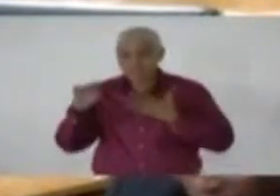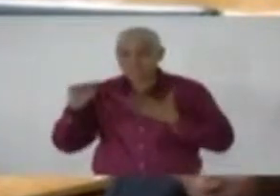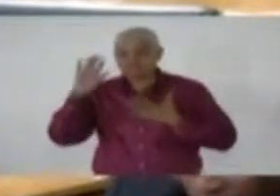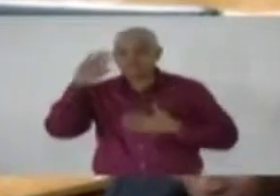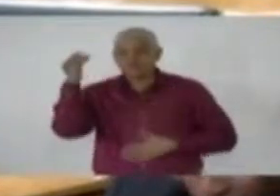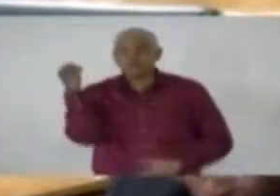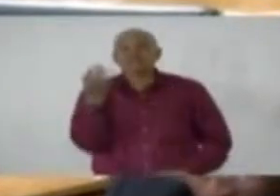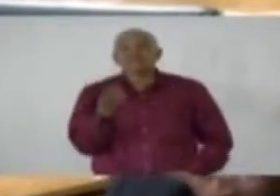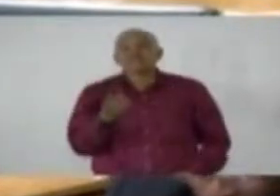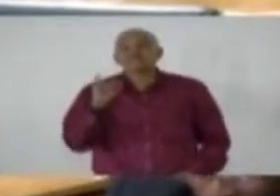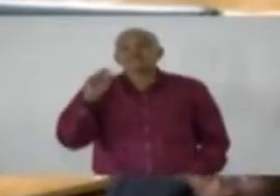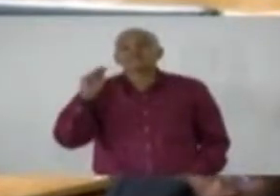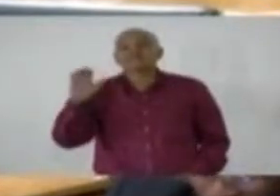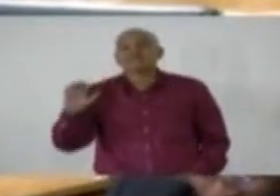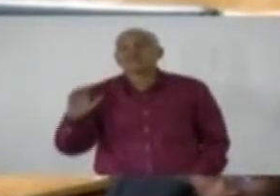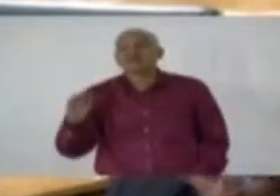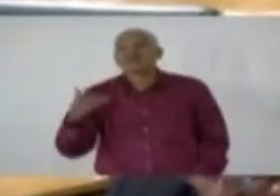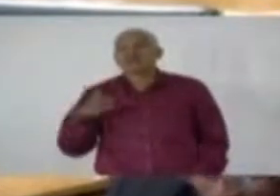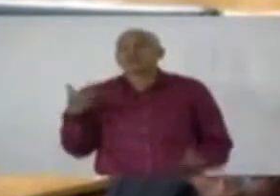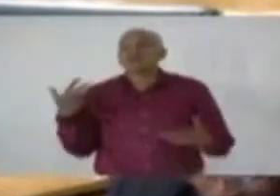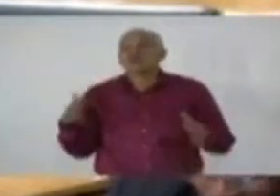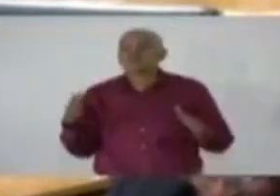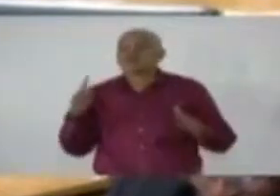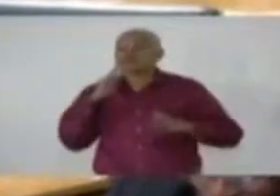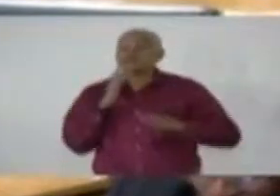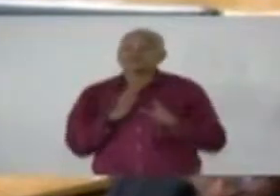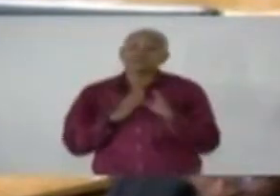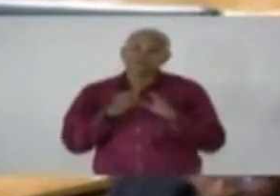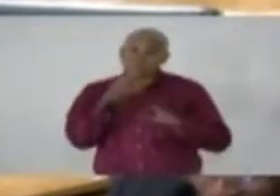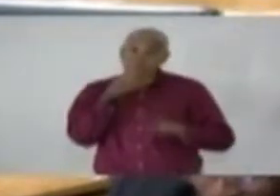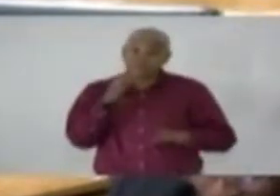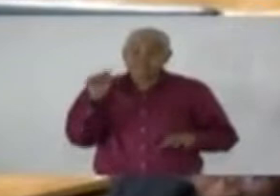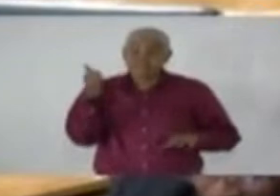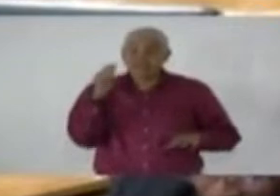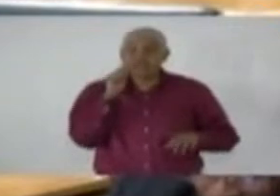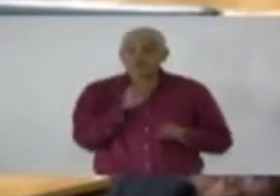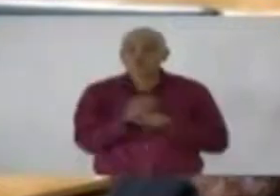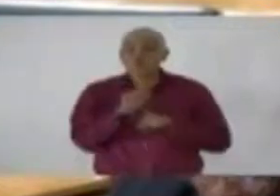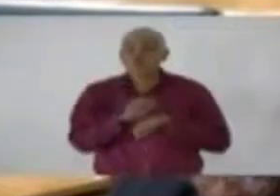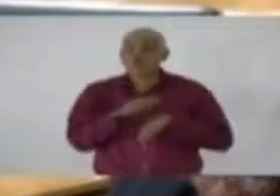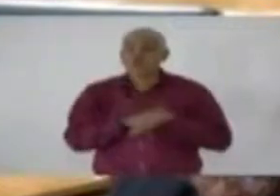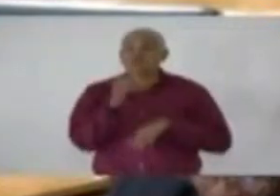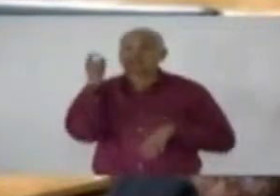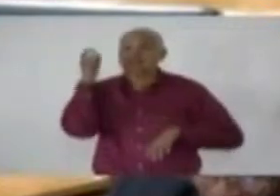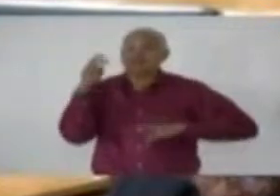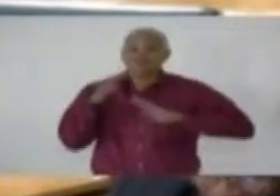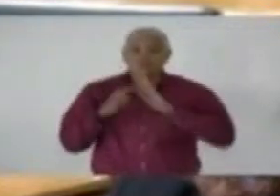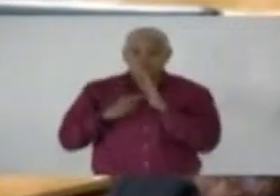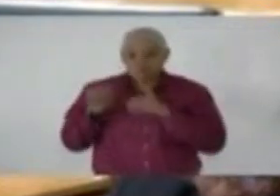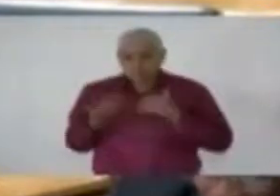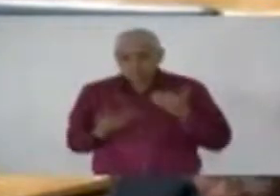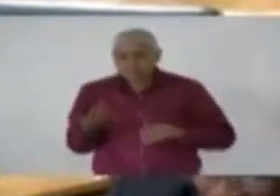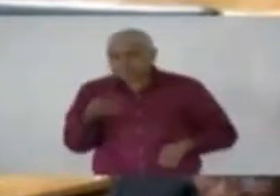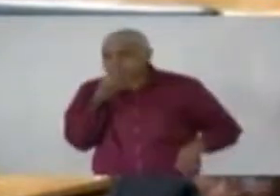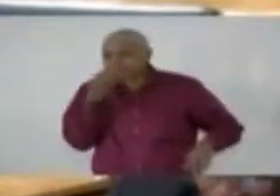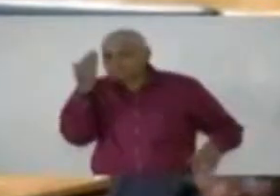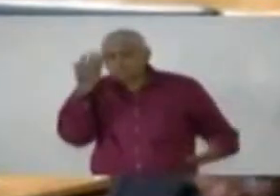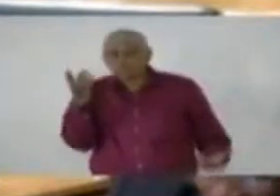you. JANAC has already mastered 10 and working on the 11th. JANAC